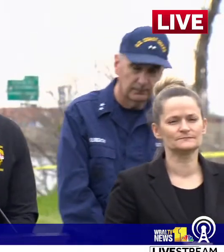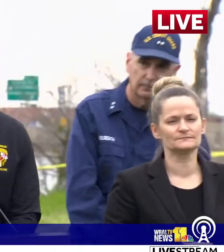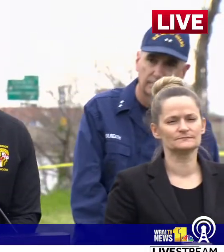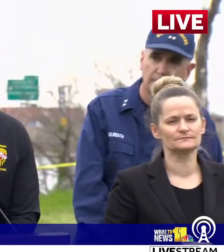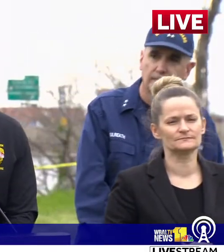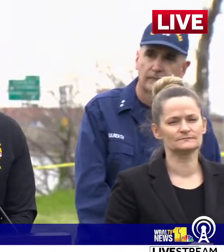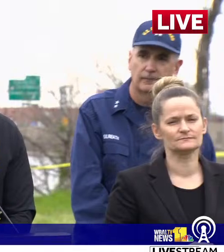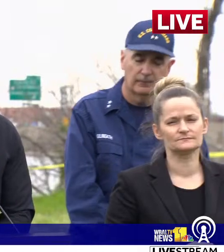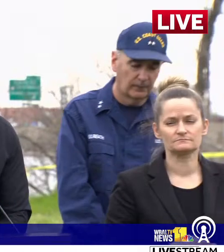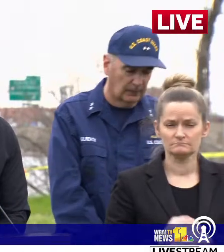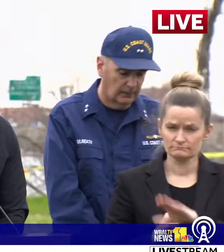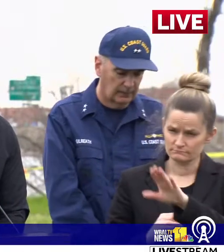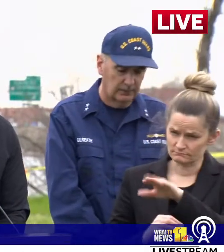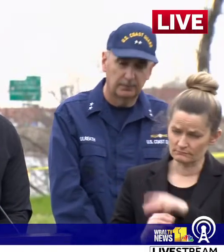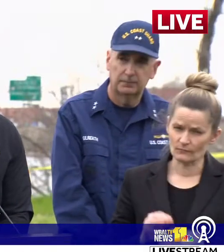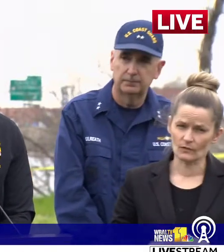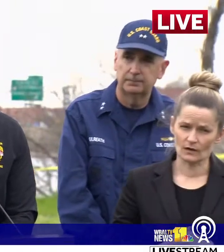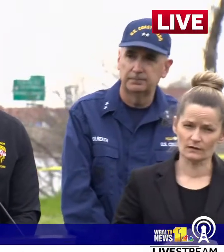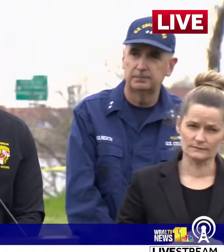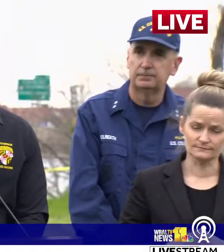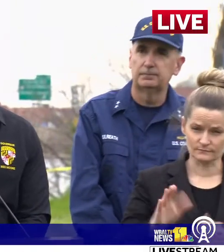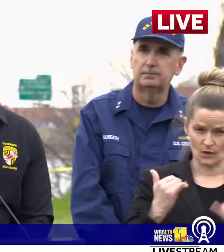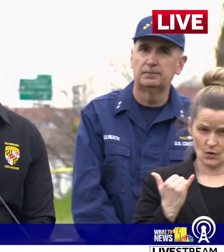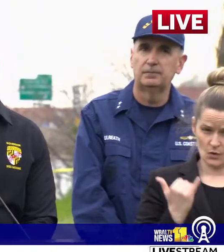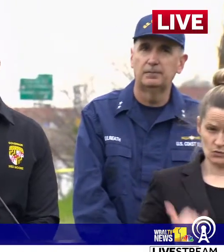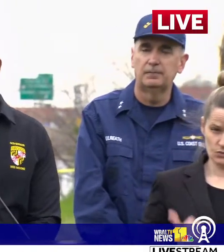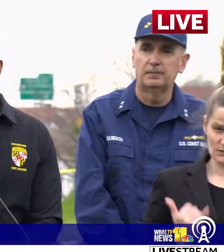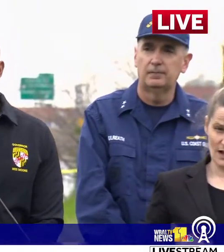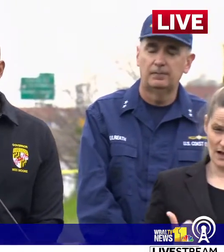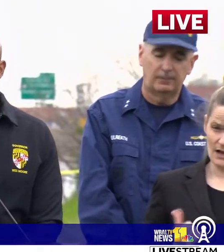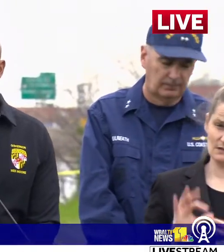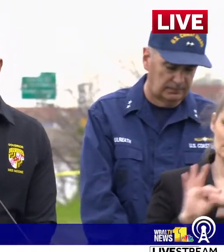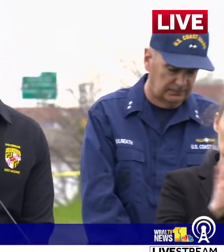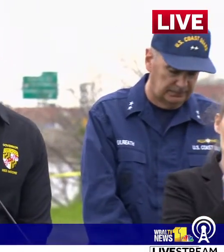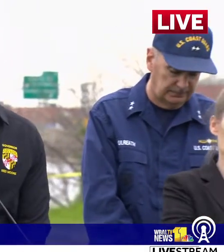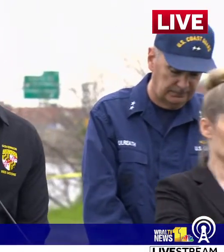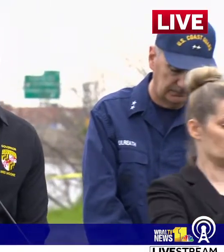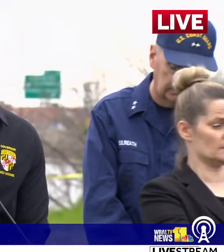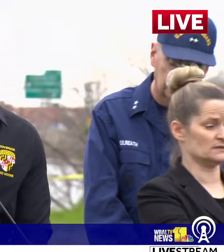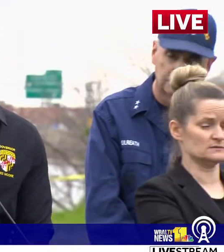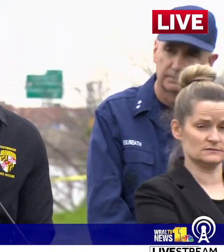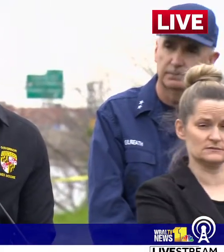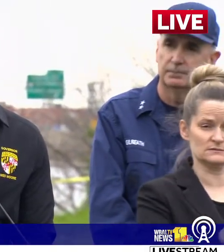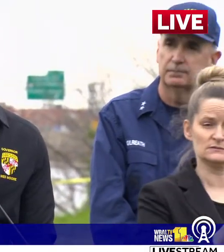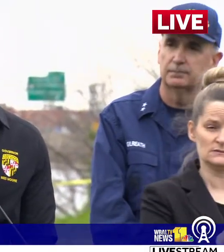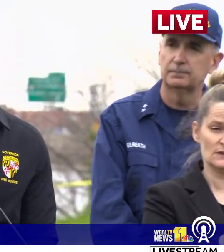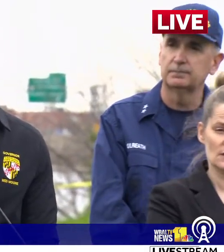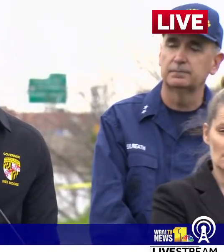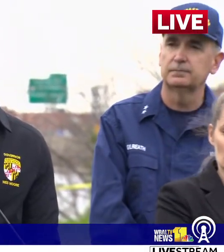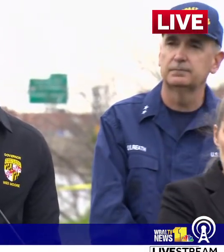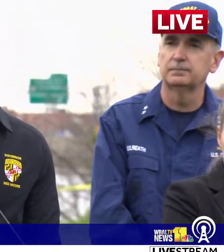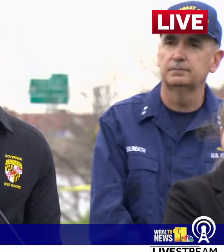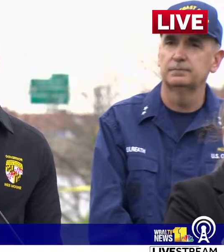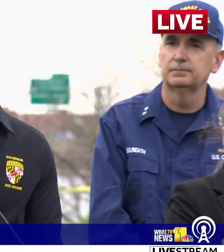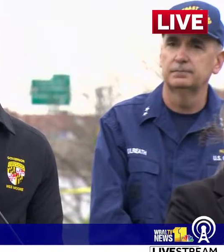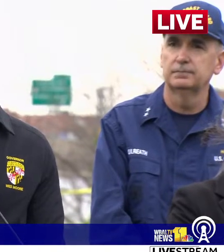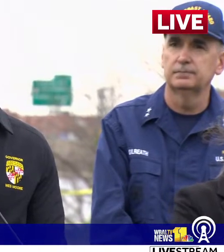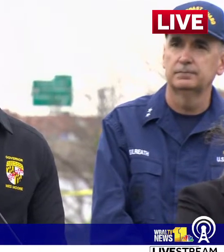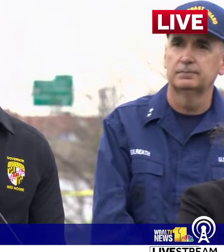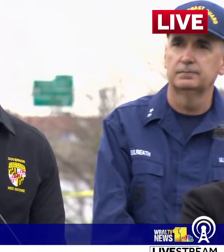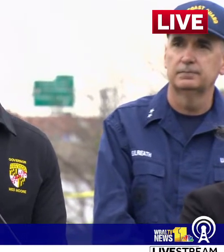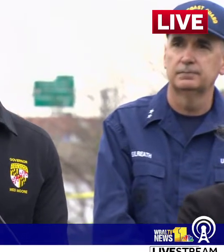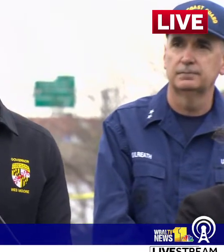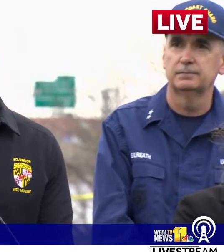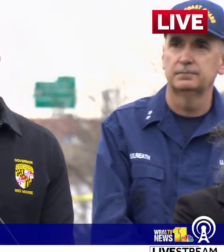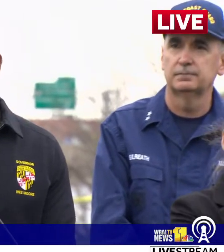Thank you. And what we have today for the Business Recovery Center, this is really allocating the opportunity